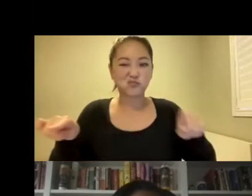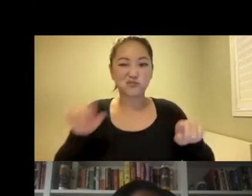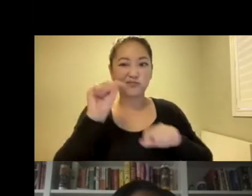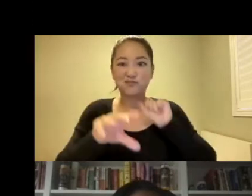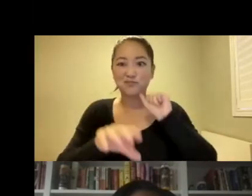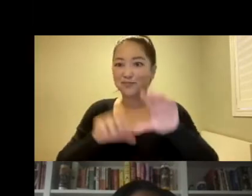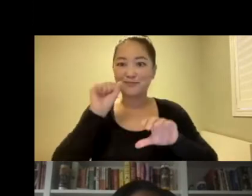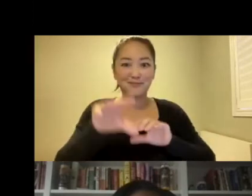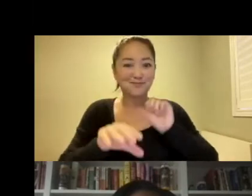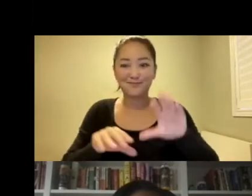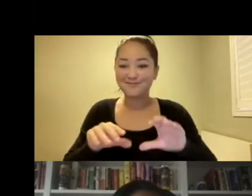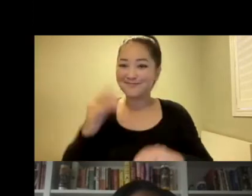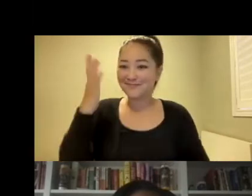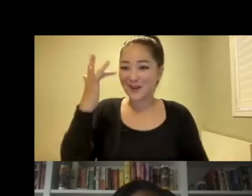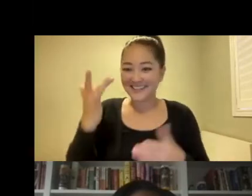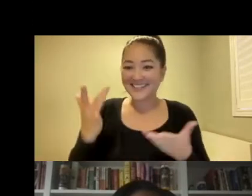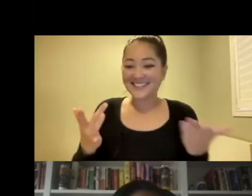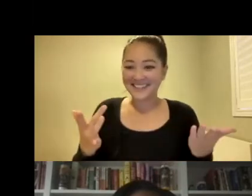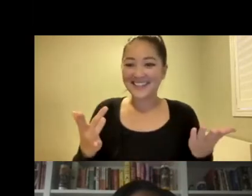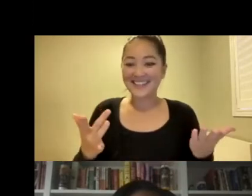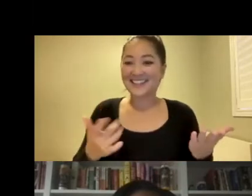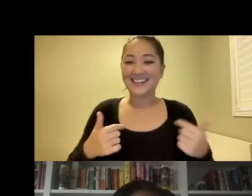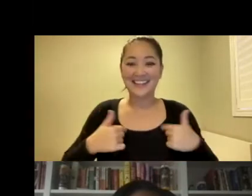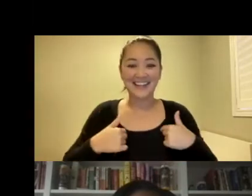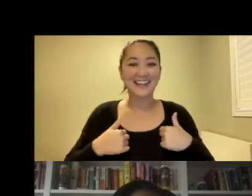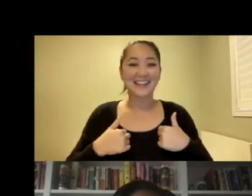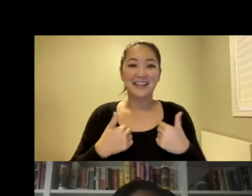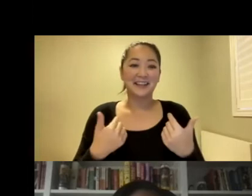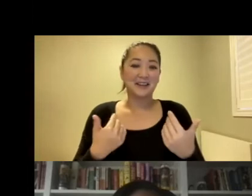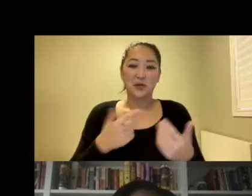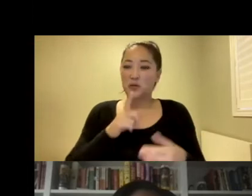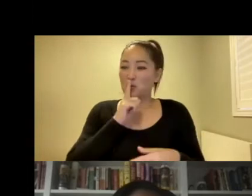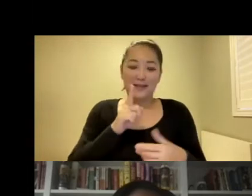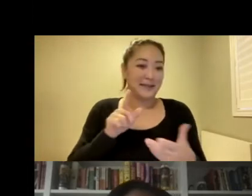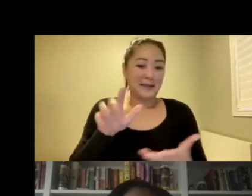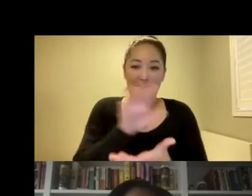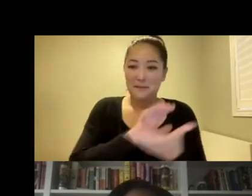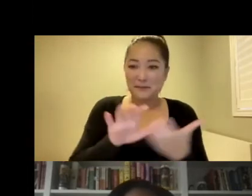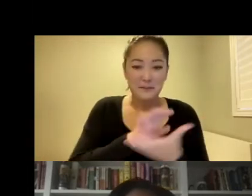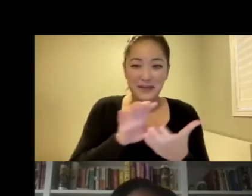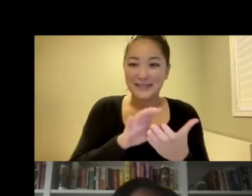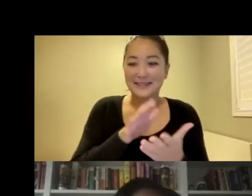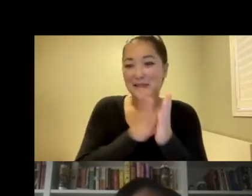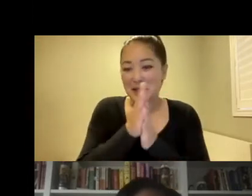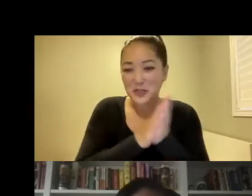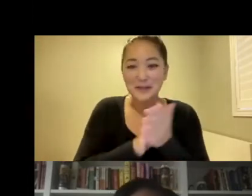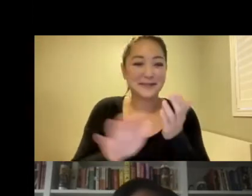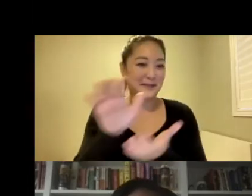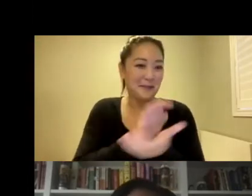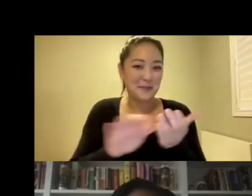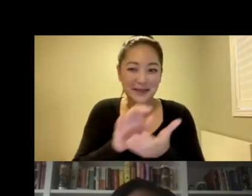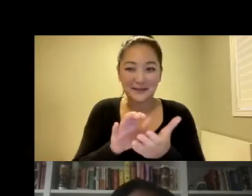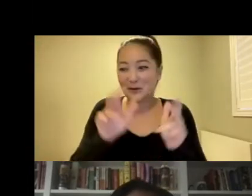to you because I'm very mixed. I have mixed interests. I'm a mixed up person, and people, it's